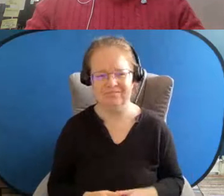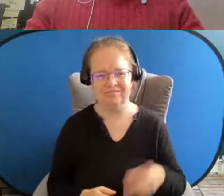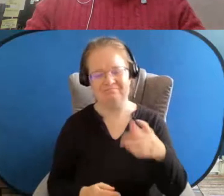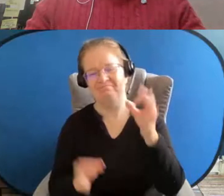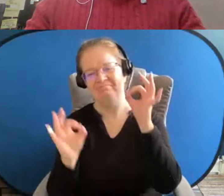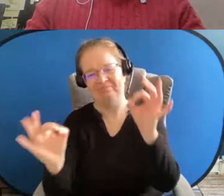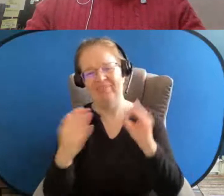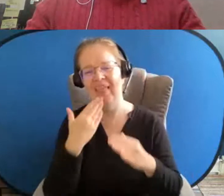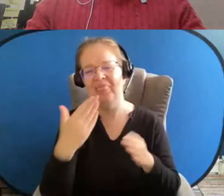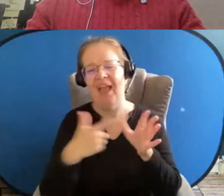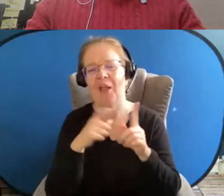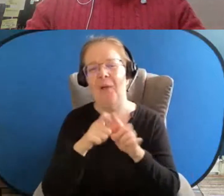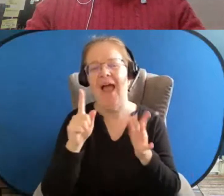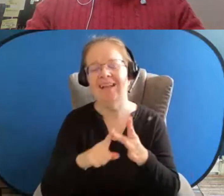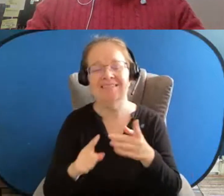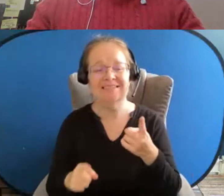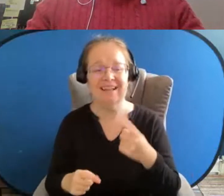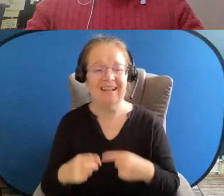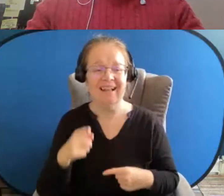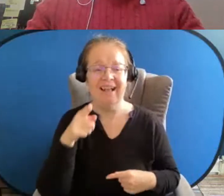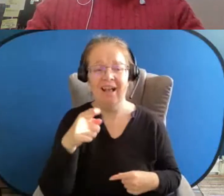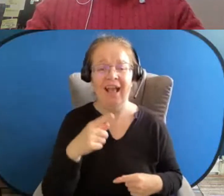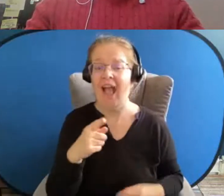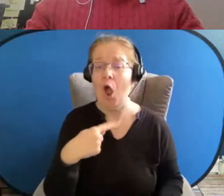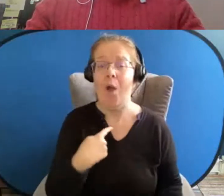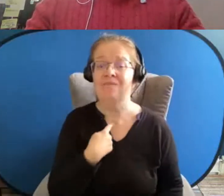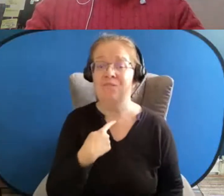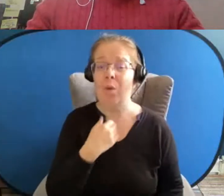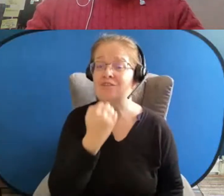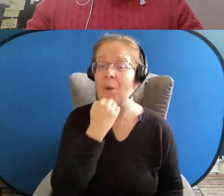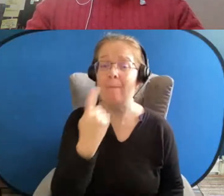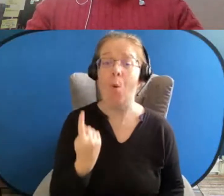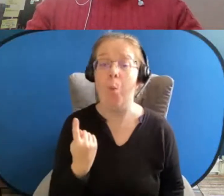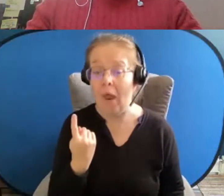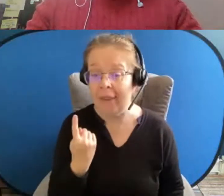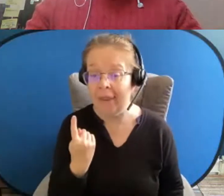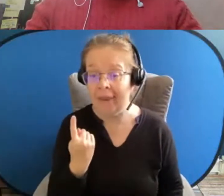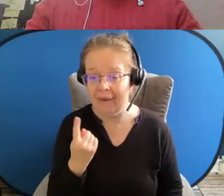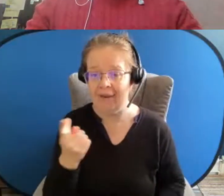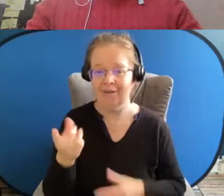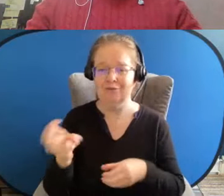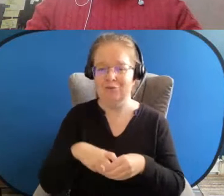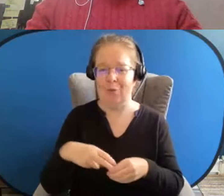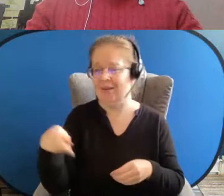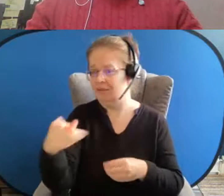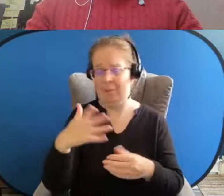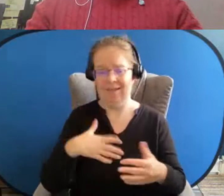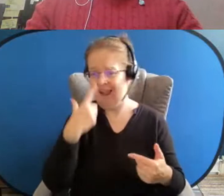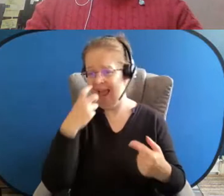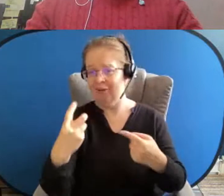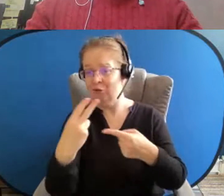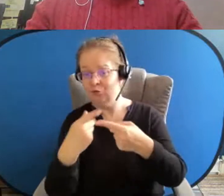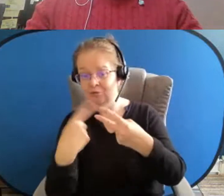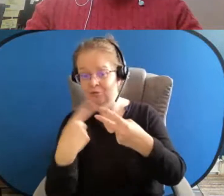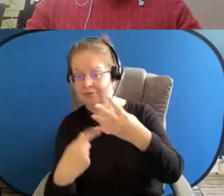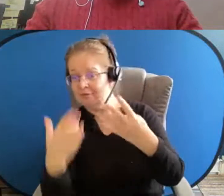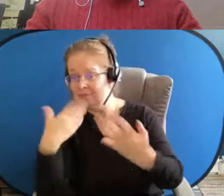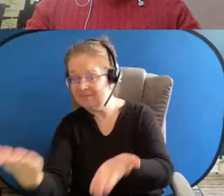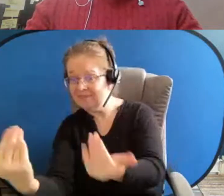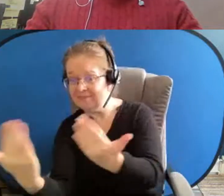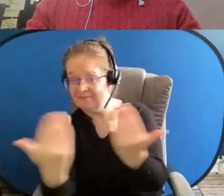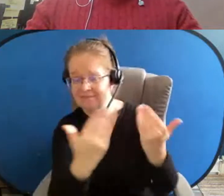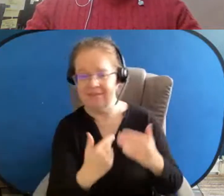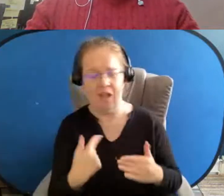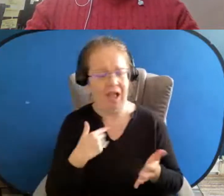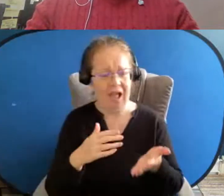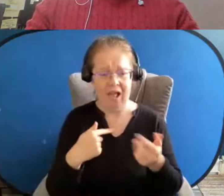Thanks for that, Adi. And yeah, Adi is just voice number one joining and asking questions. Please, Jeremy and I are both